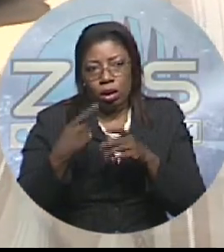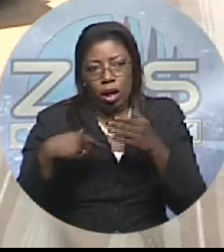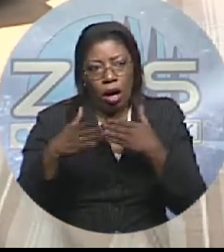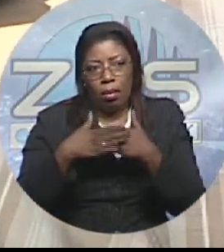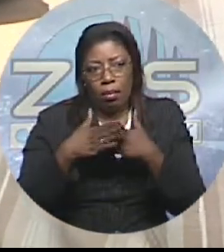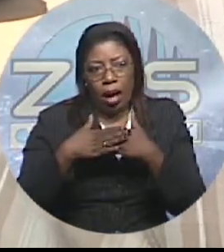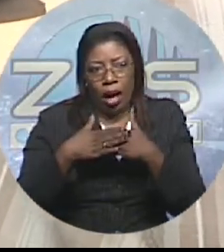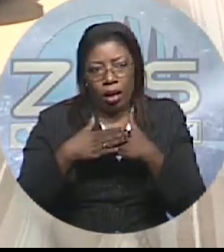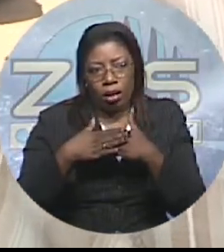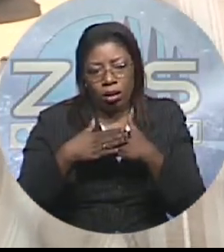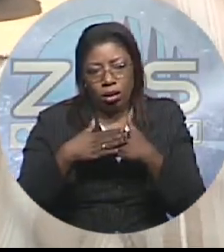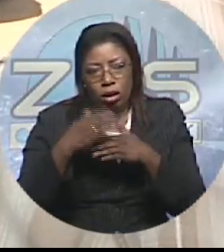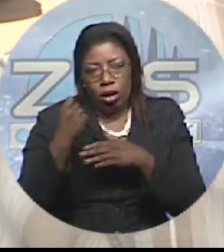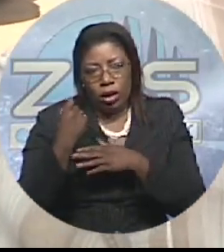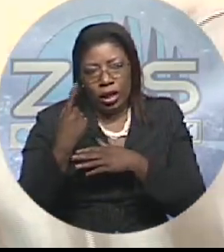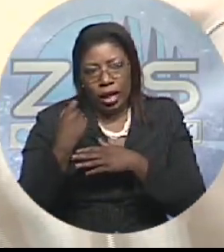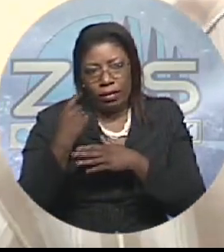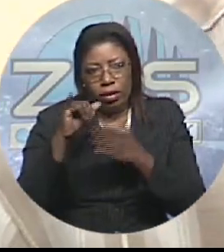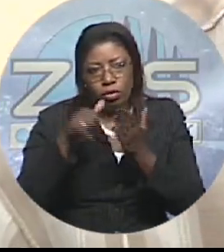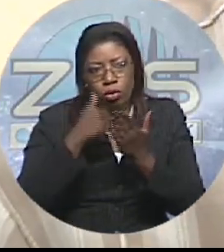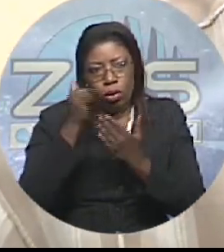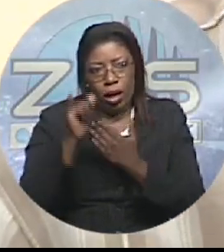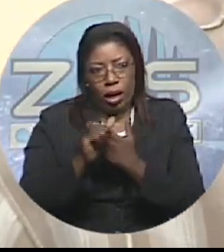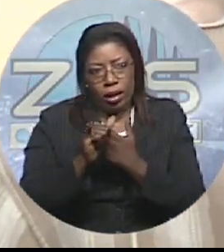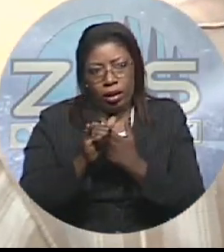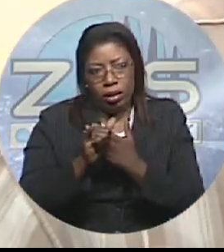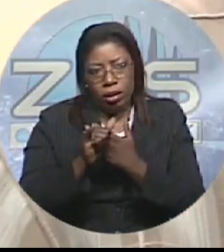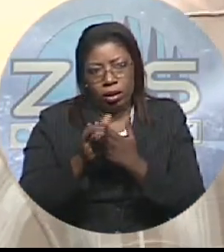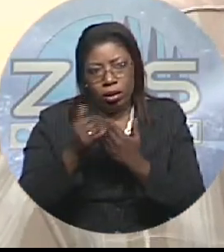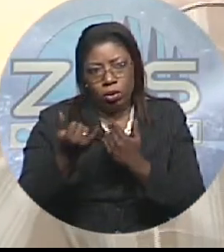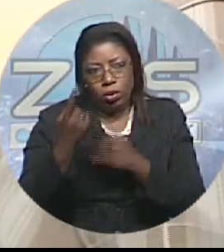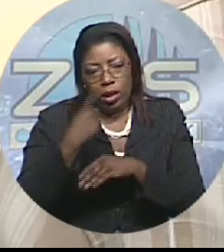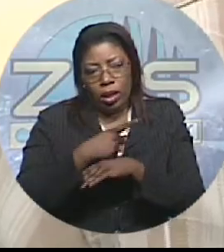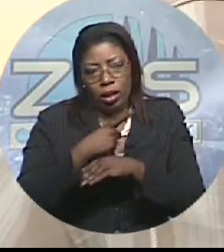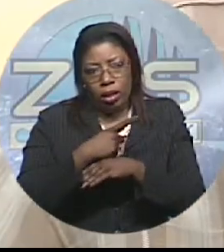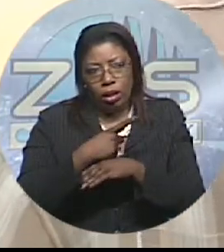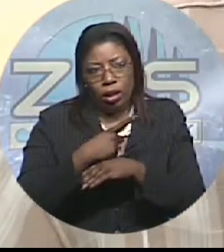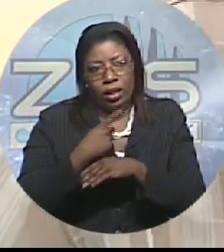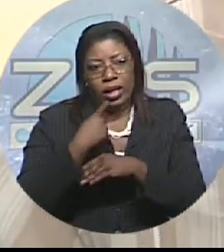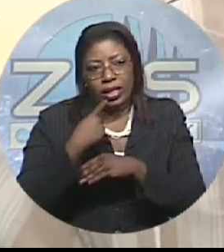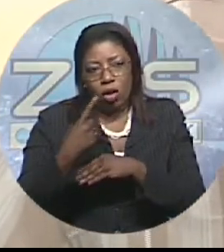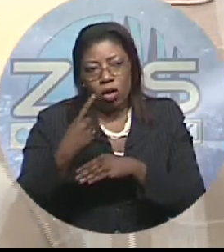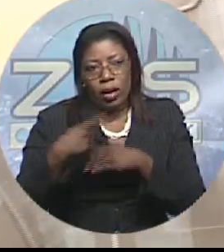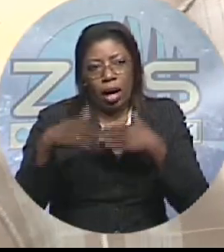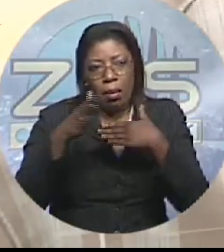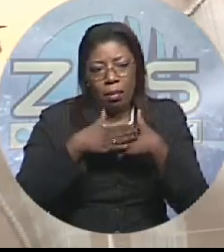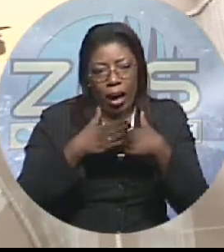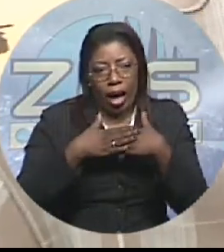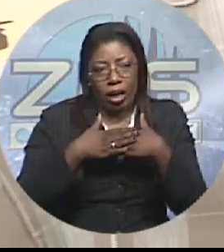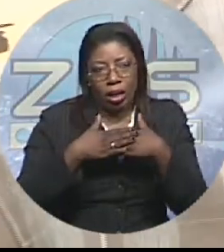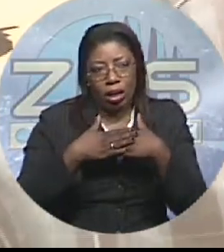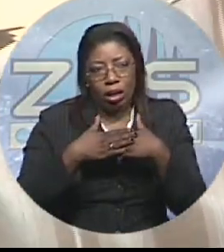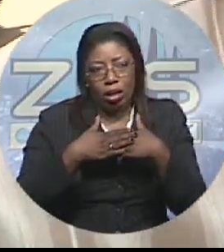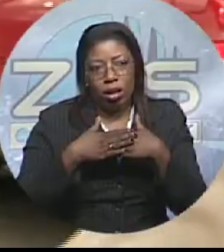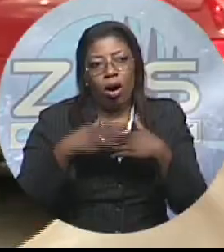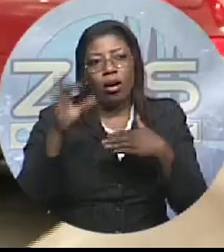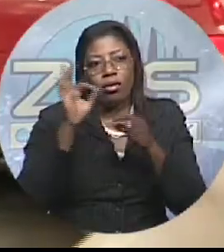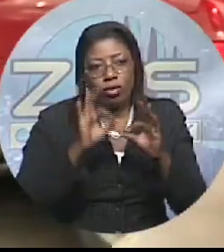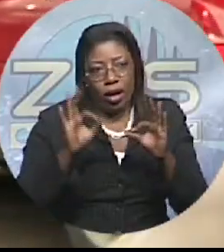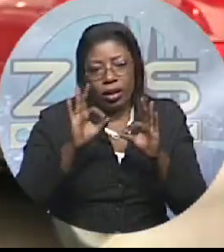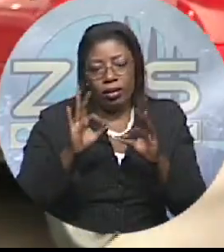11th of July. And today? Today? What did they tell you? Today they told me come back on